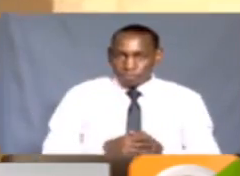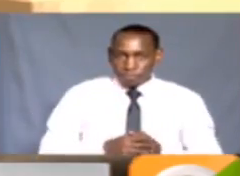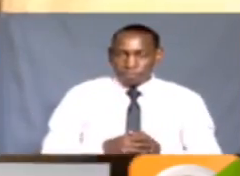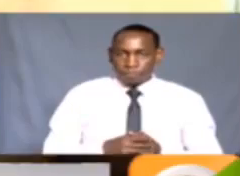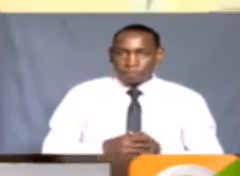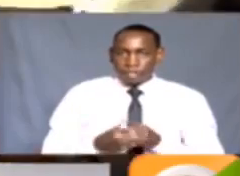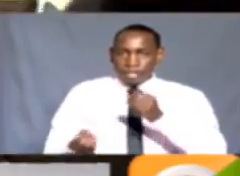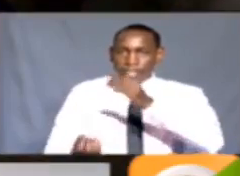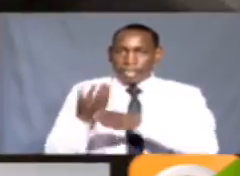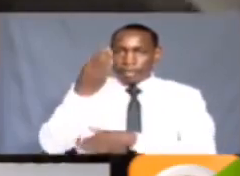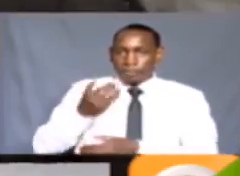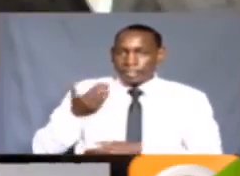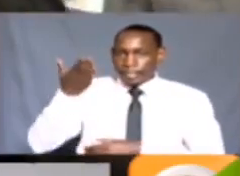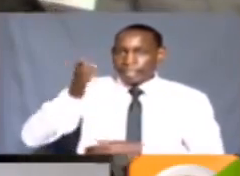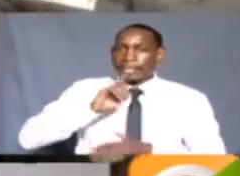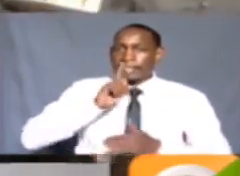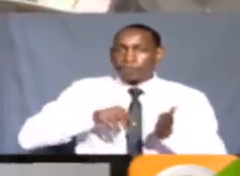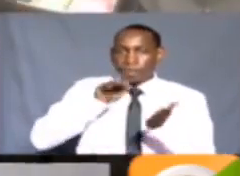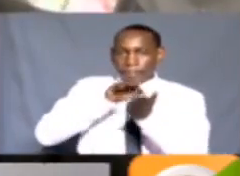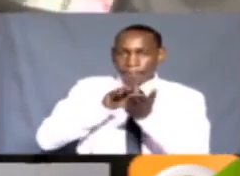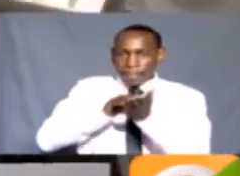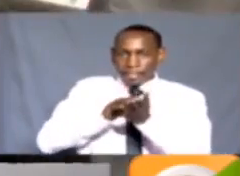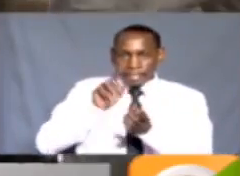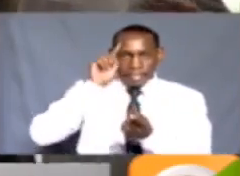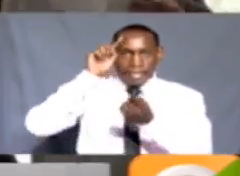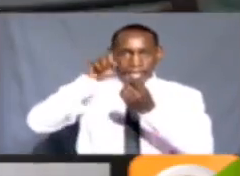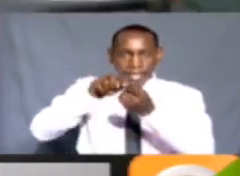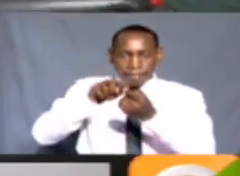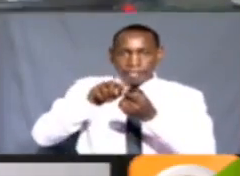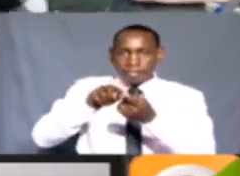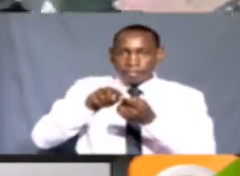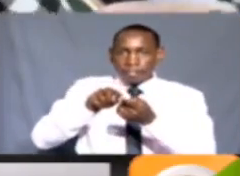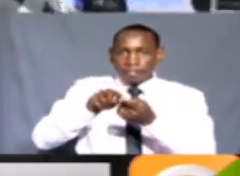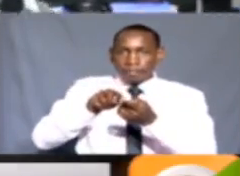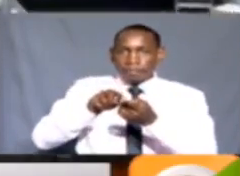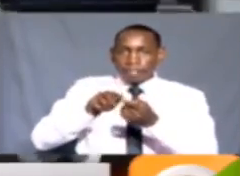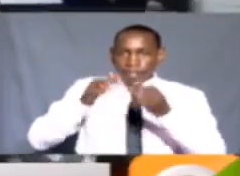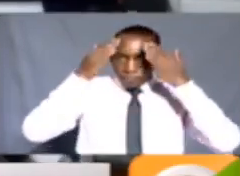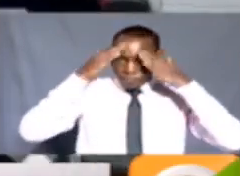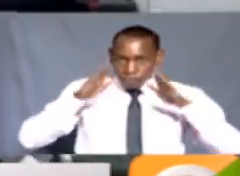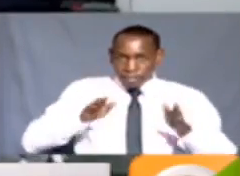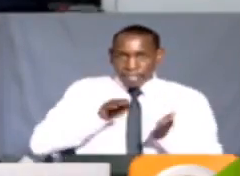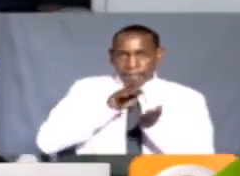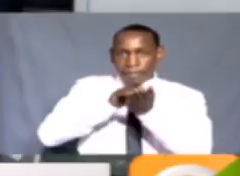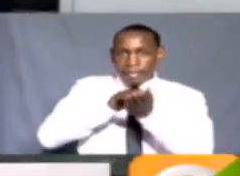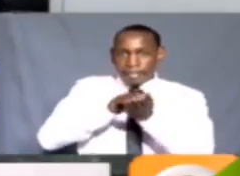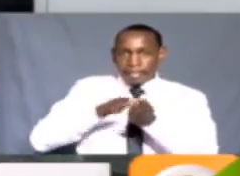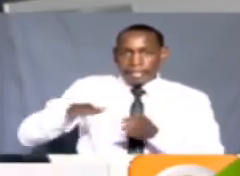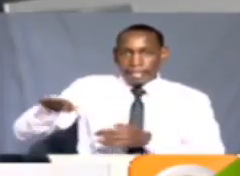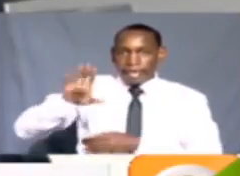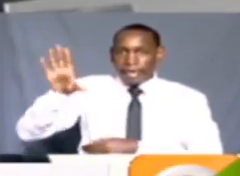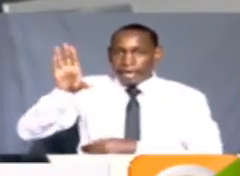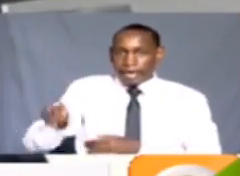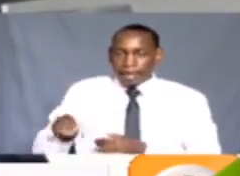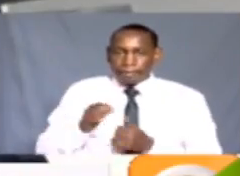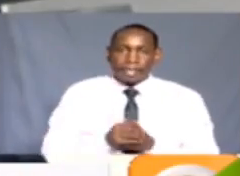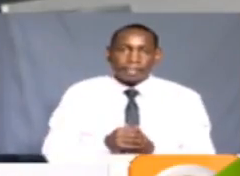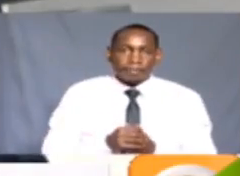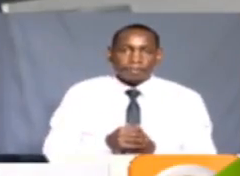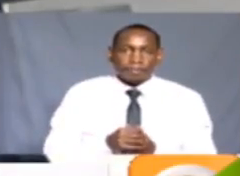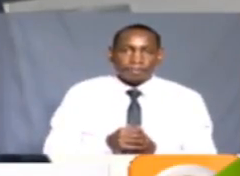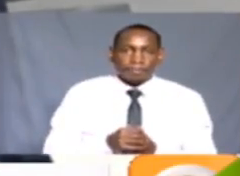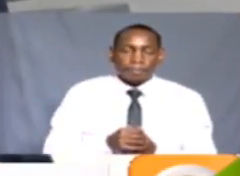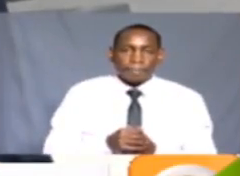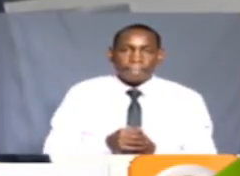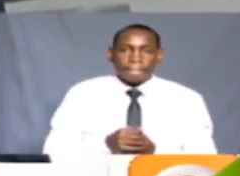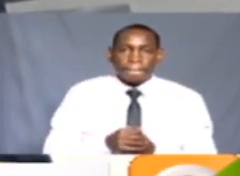With its launch in Djibouti, the lender says it is positioning for a slice of the growing Sharia-compliant financial services in the Horn of Africa. We also cannot look